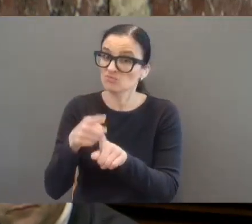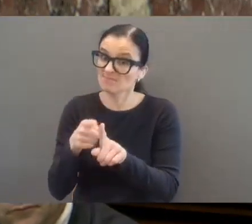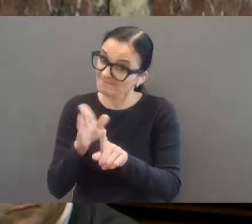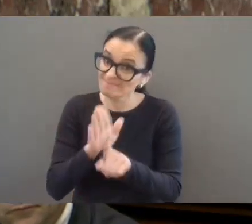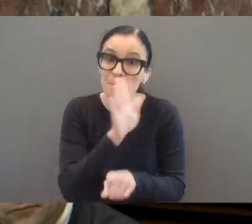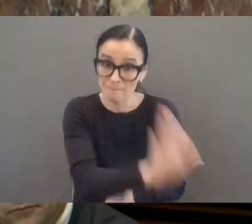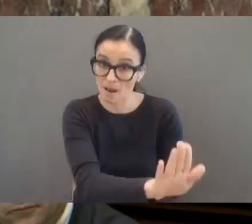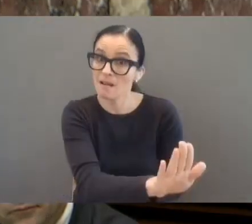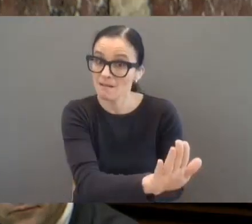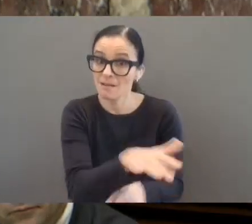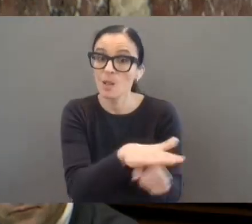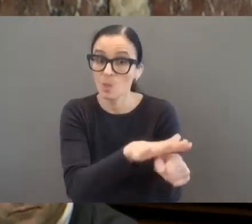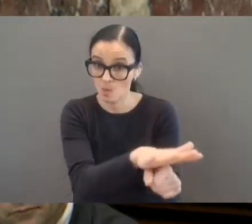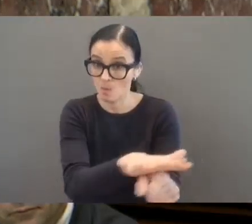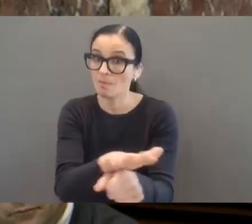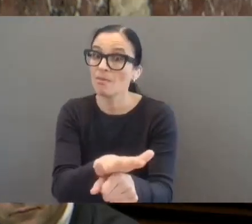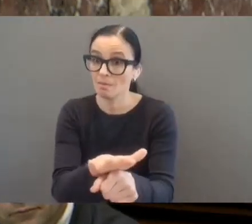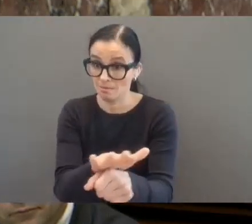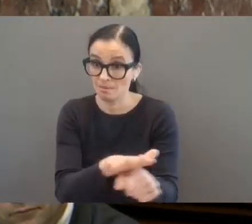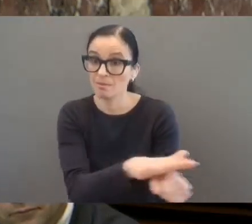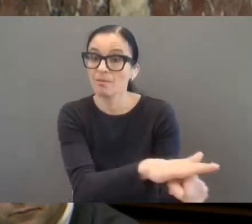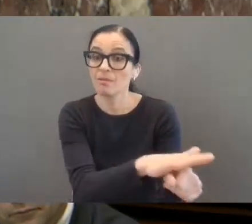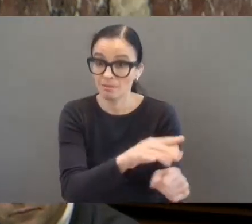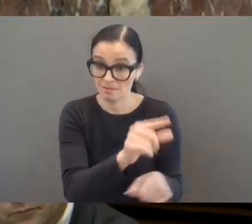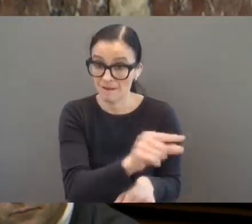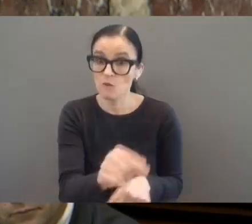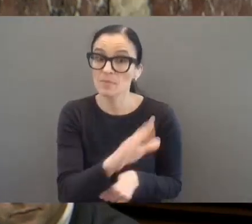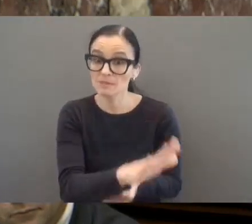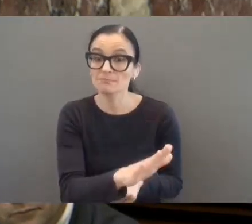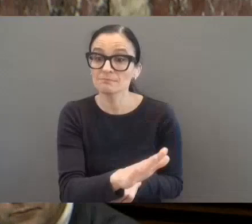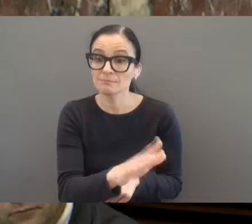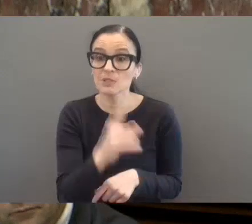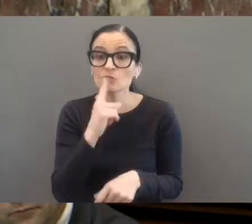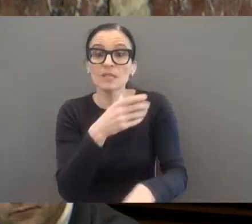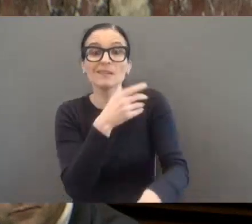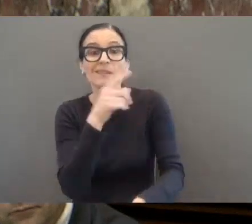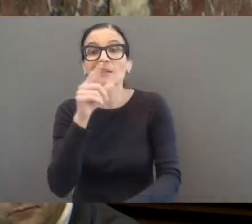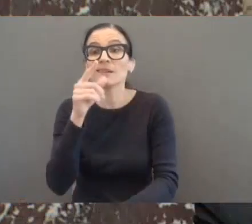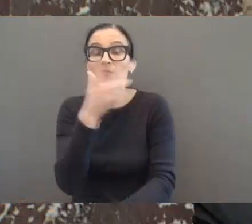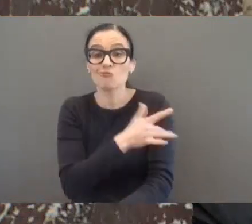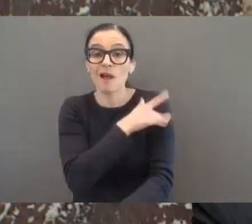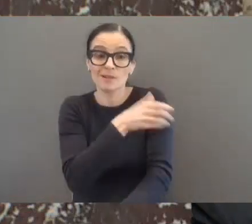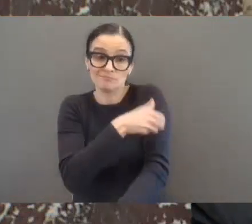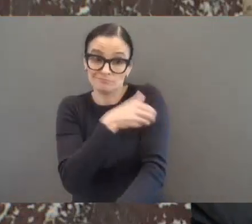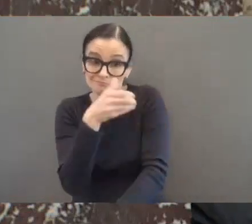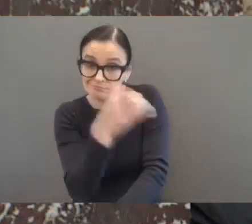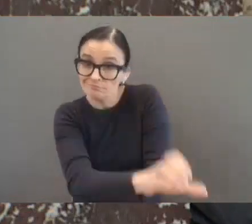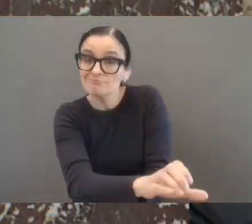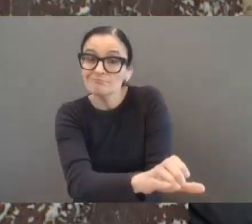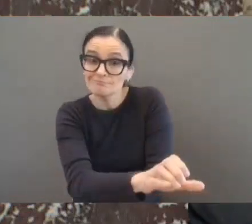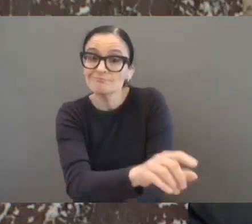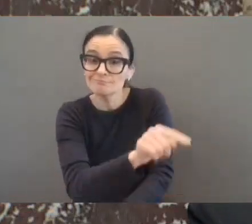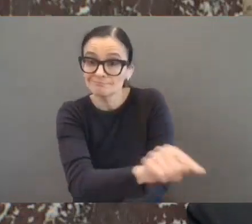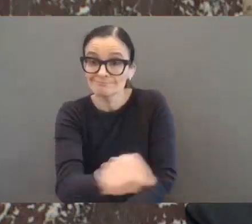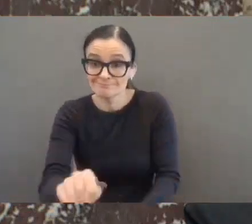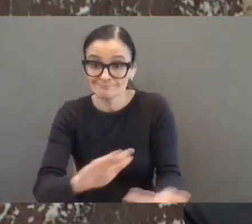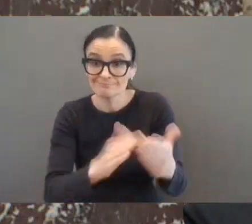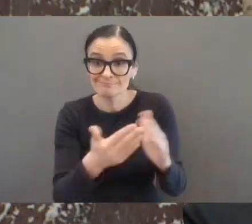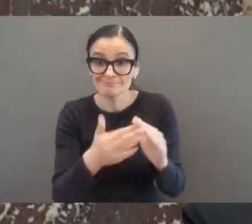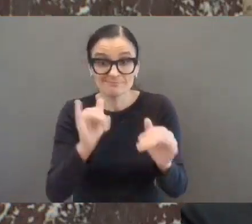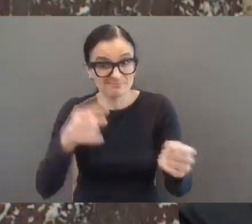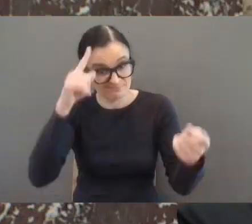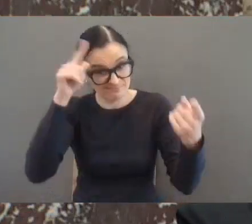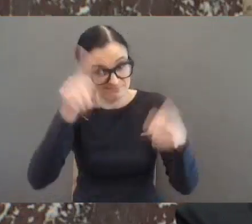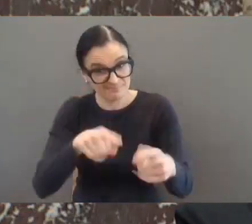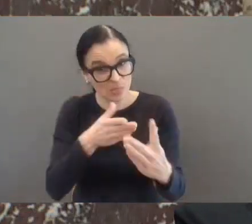It's delegated by the province through agreements like the Municipal Policing Agreement and the Provincial Policing Agreement.